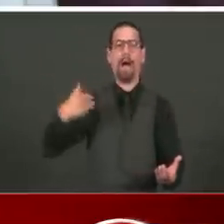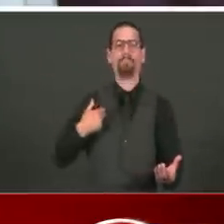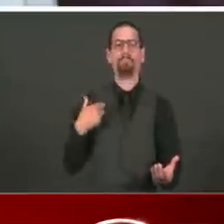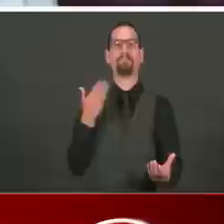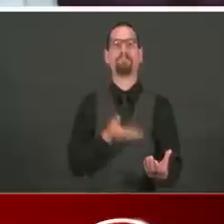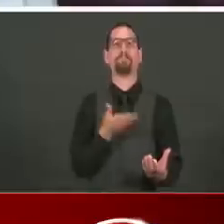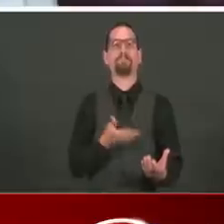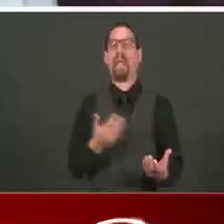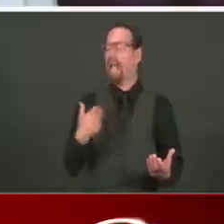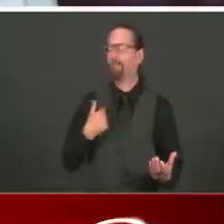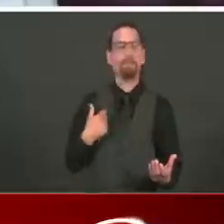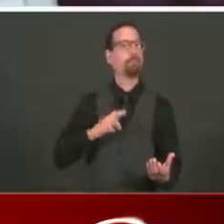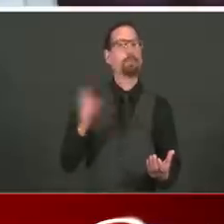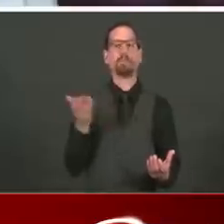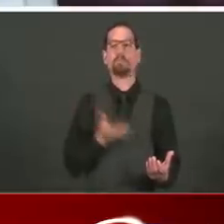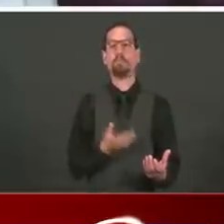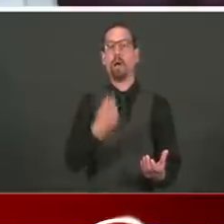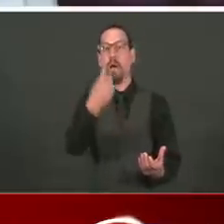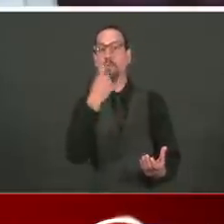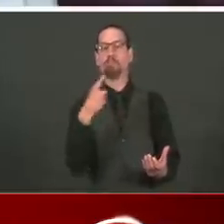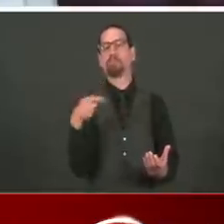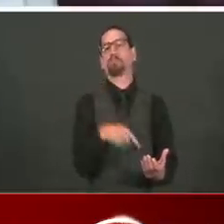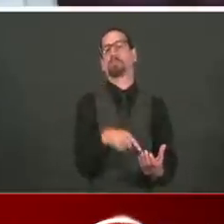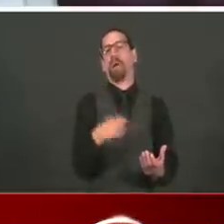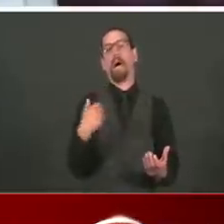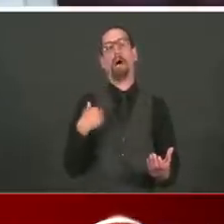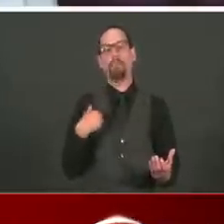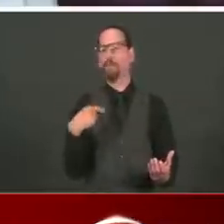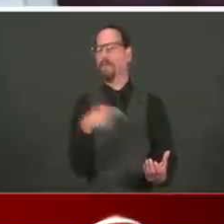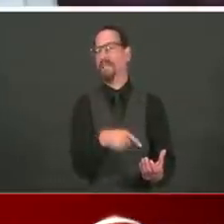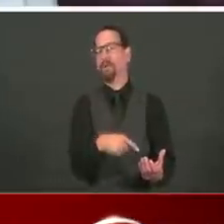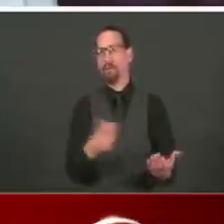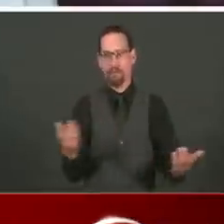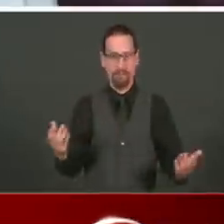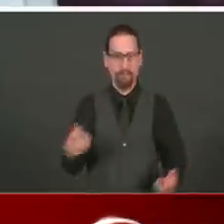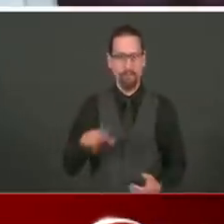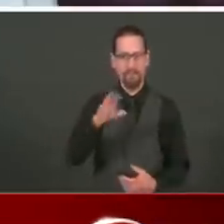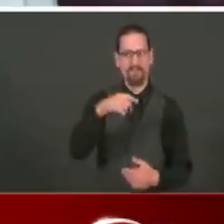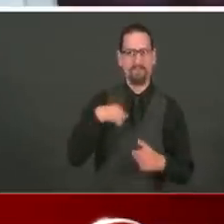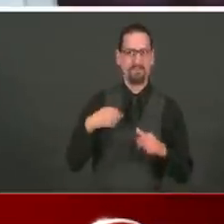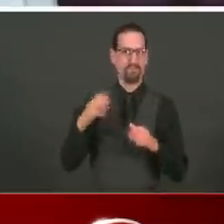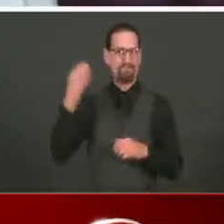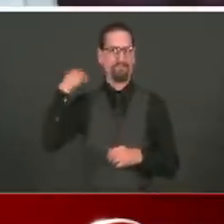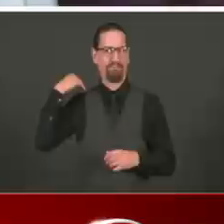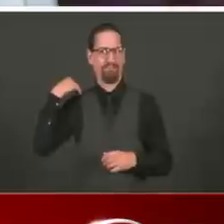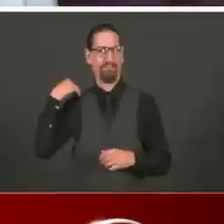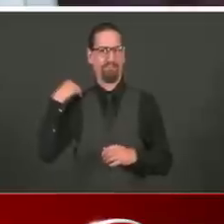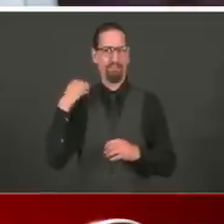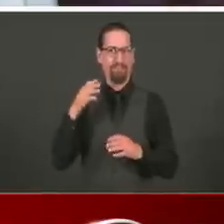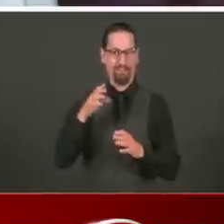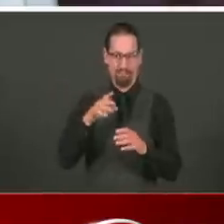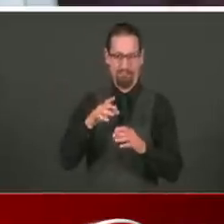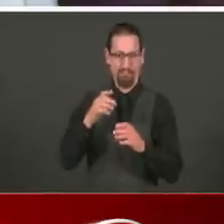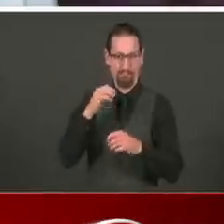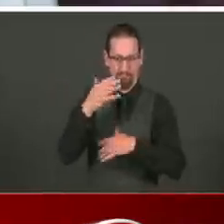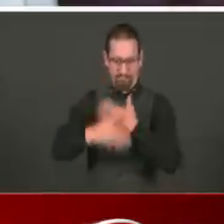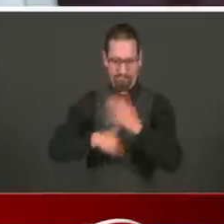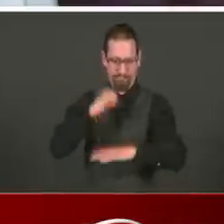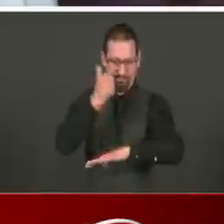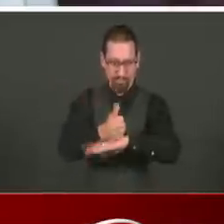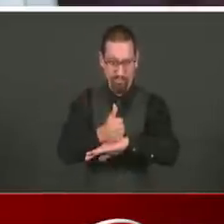had a lot of requests for Portuguese, so version 2 coming out today will also be in